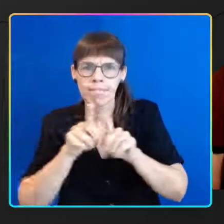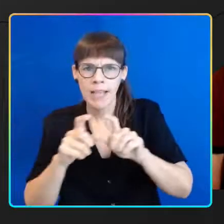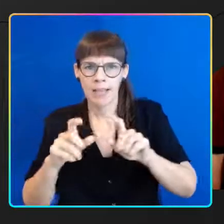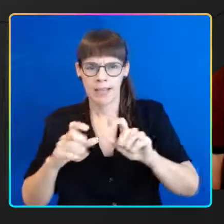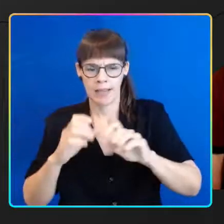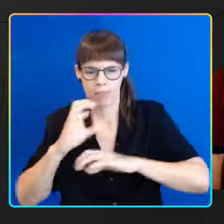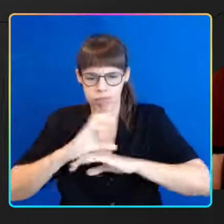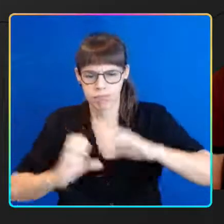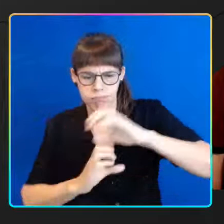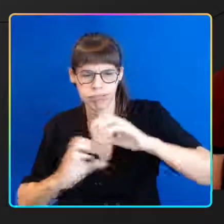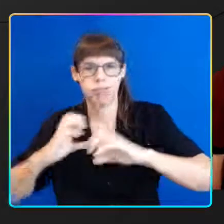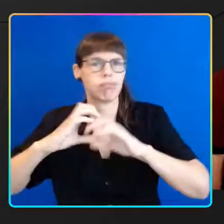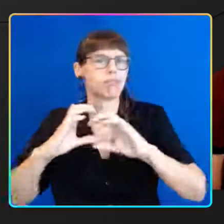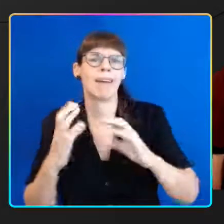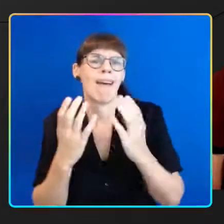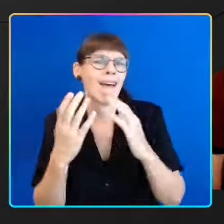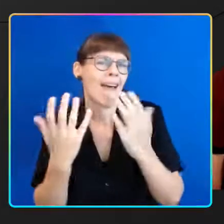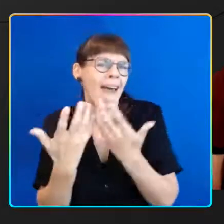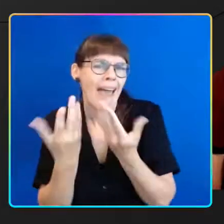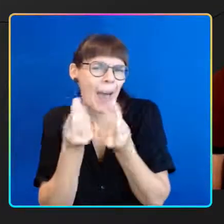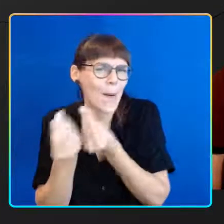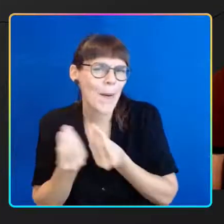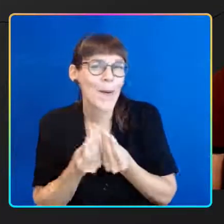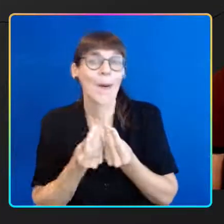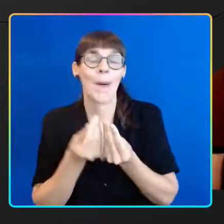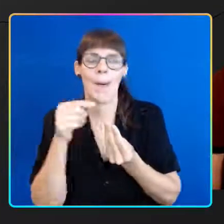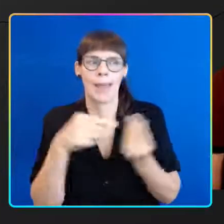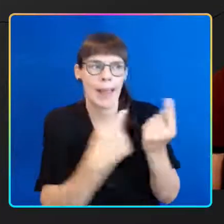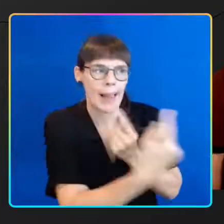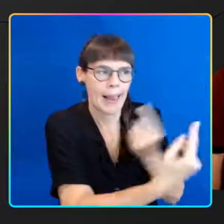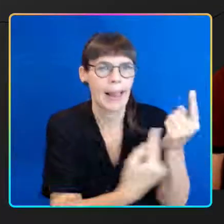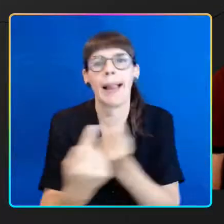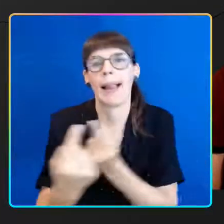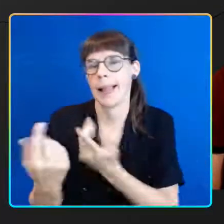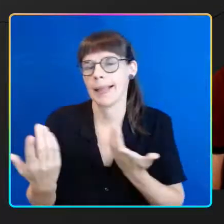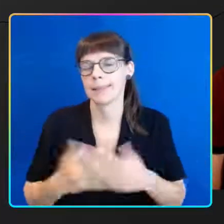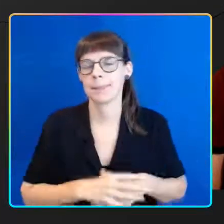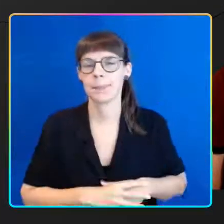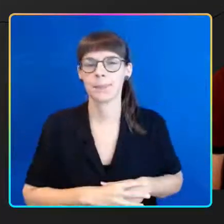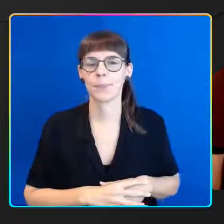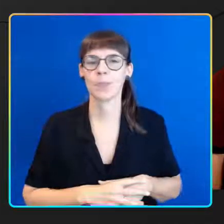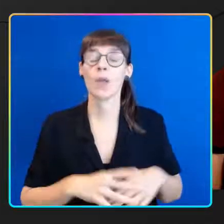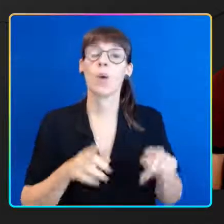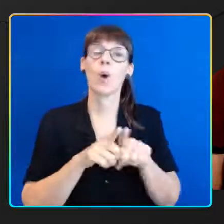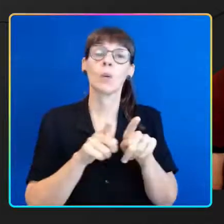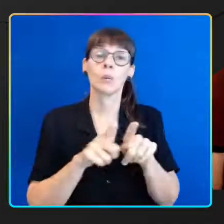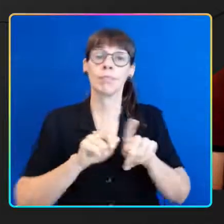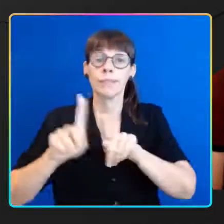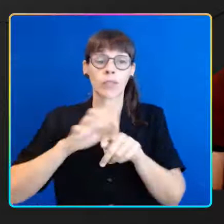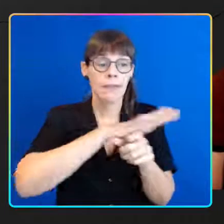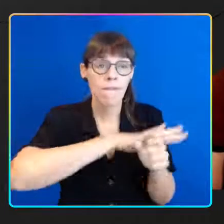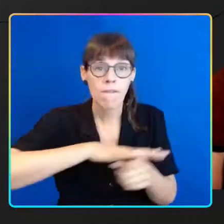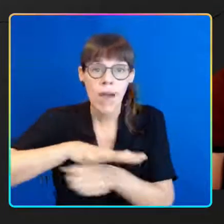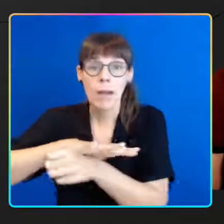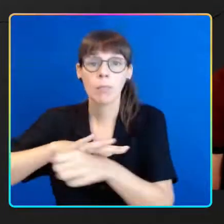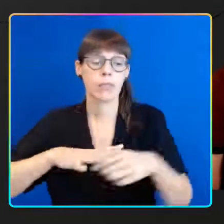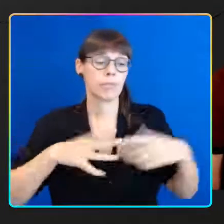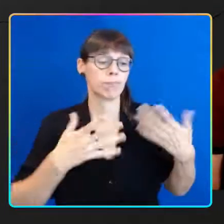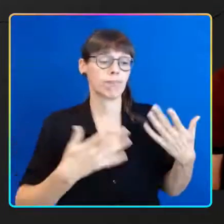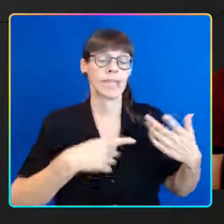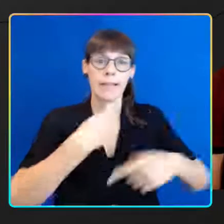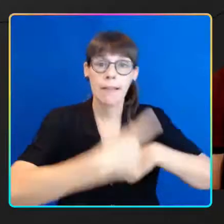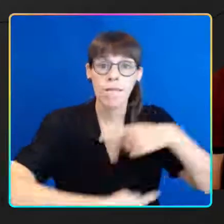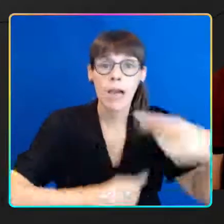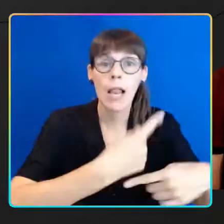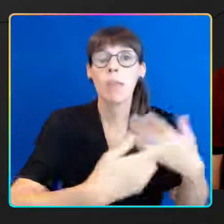setup or configuration. And then you have different environments that are for development for a single ML model, and